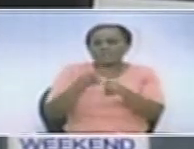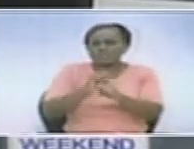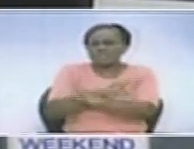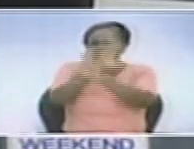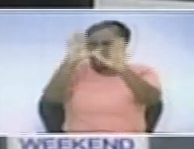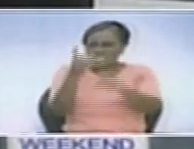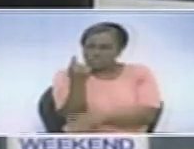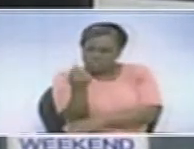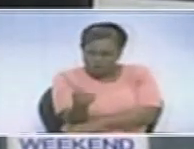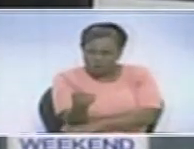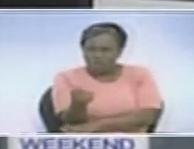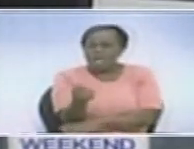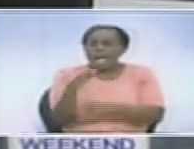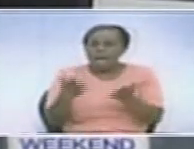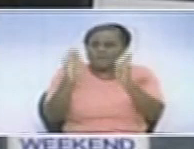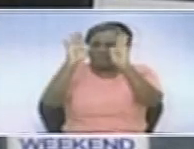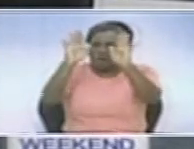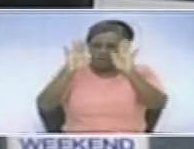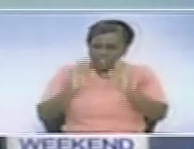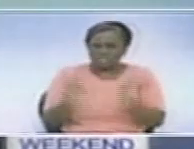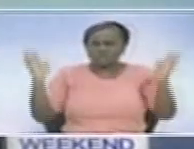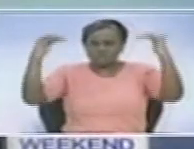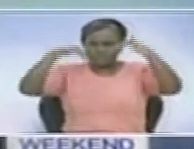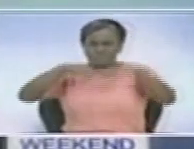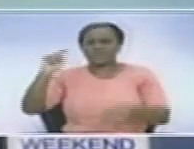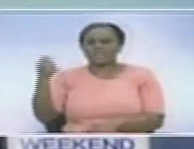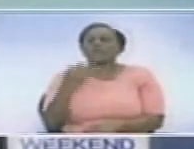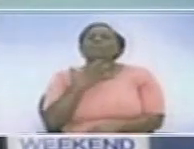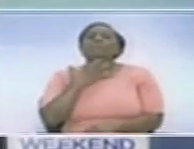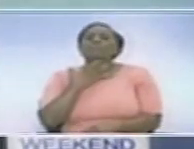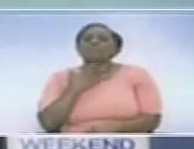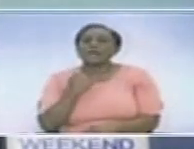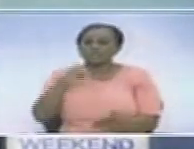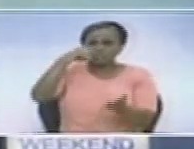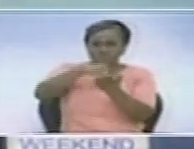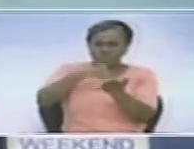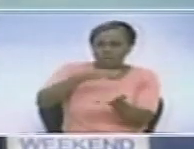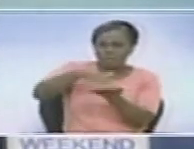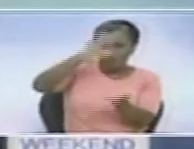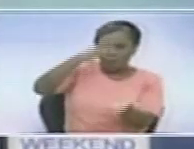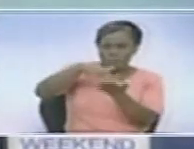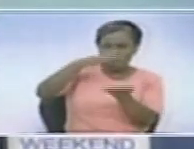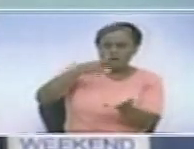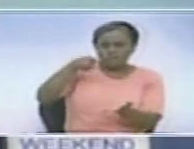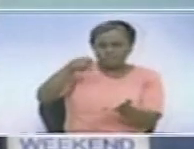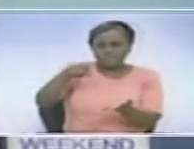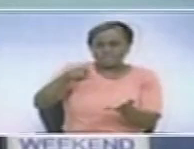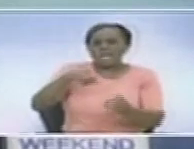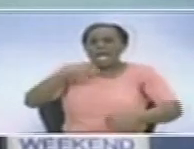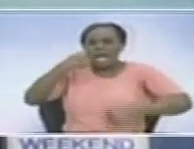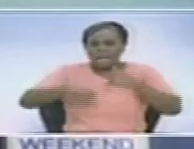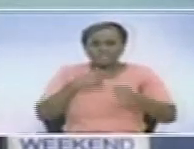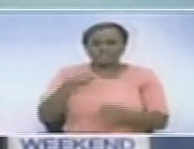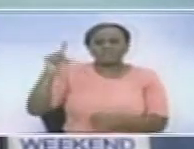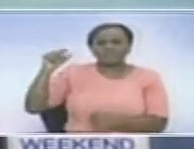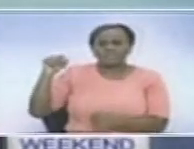on how significant this is for Kenya. If you want to engage him some more, he is quite active on social media, on Twitter. The handle